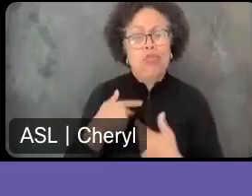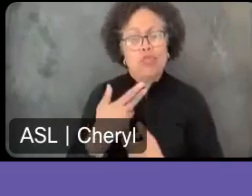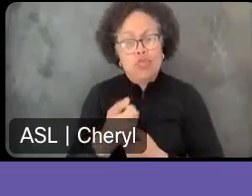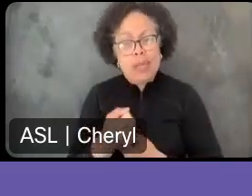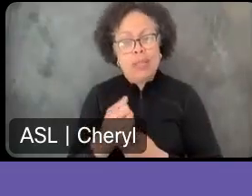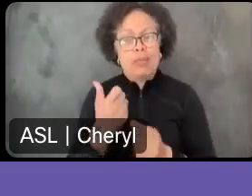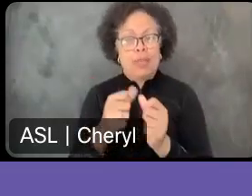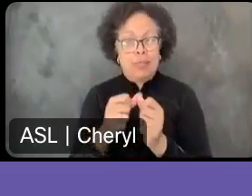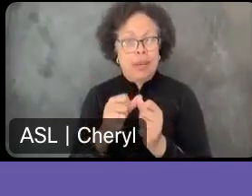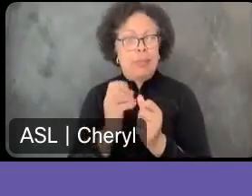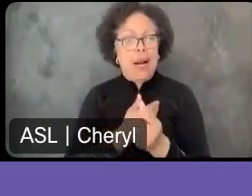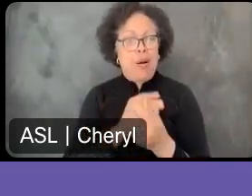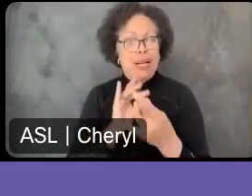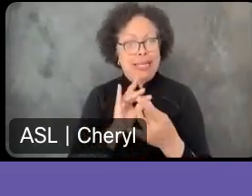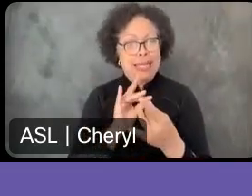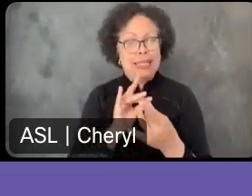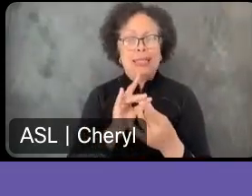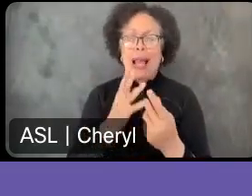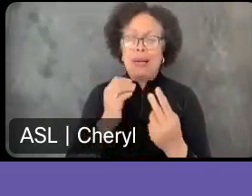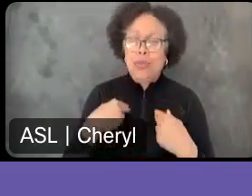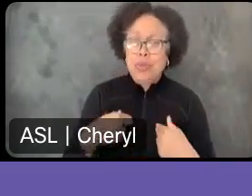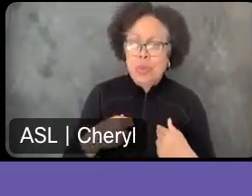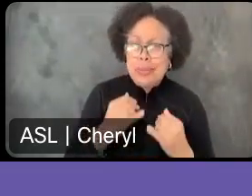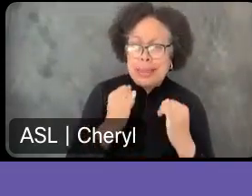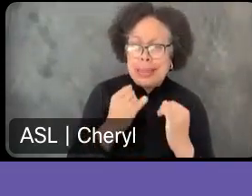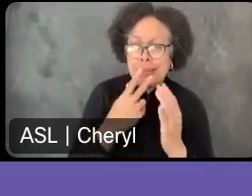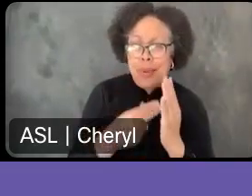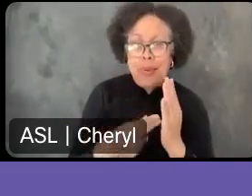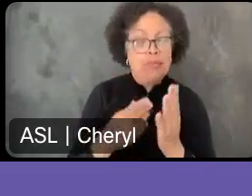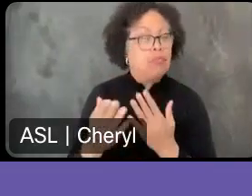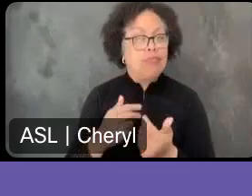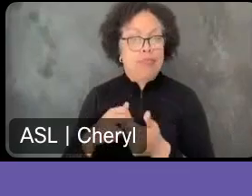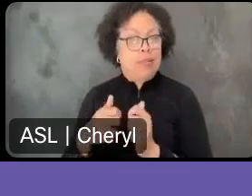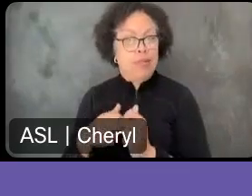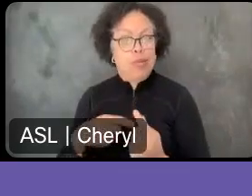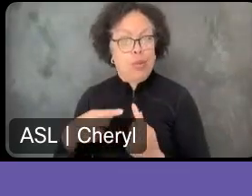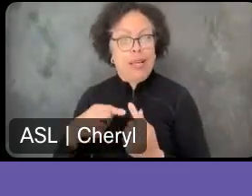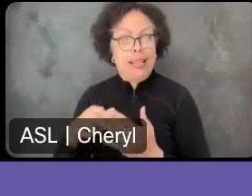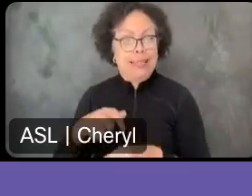connections and shared humanity, even when things feel difficult.